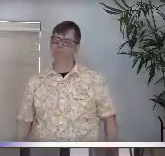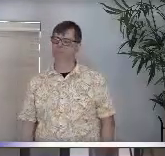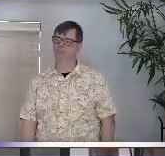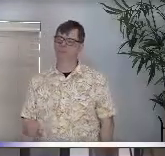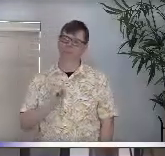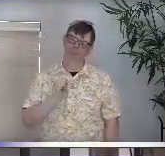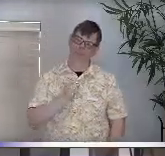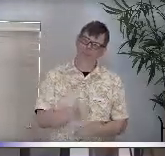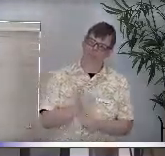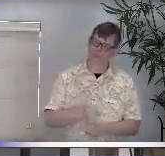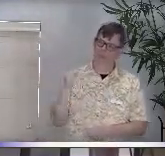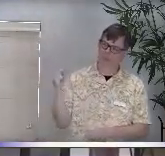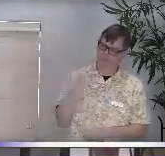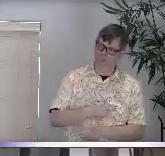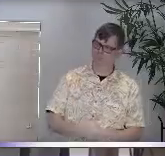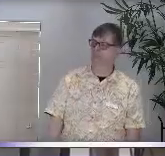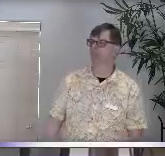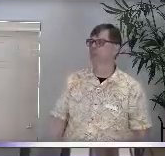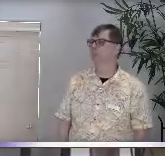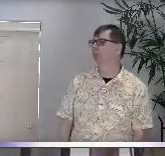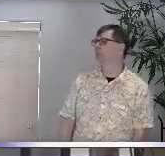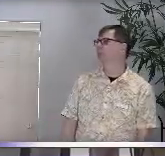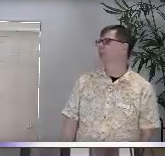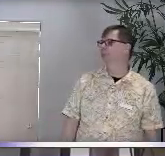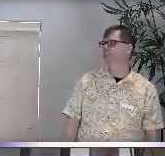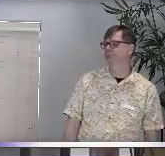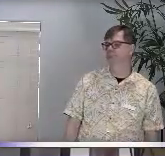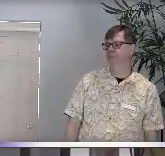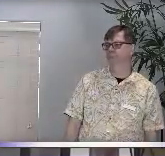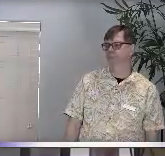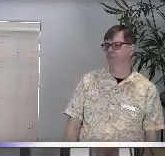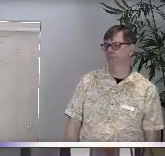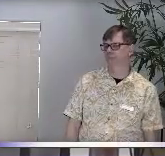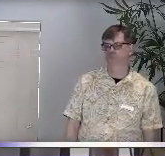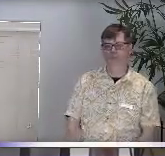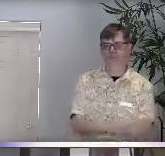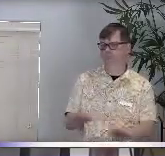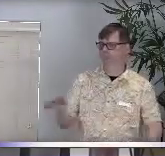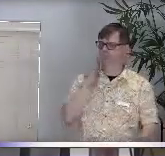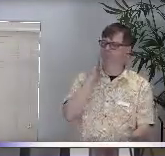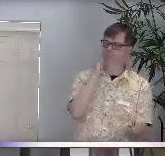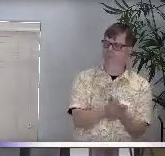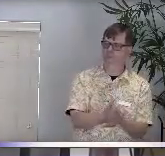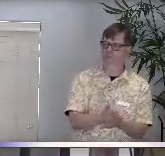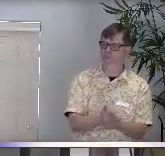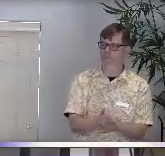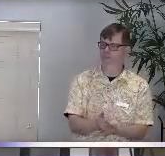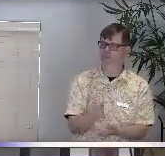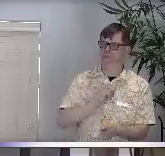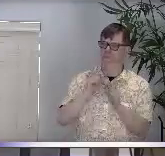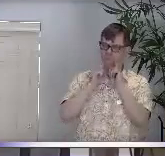okay, and I want you to think that I'm perfect and that I do things well and that I don't make mistakes, and none of that's true. I'm here to tell the